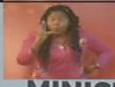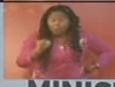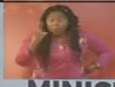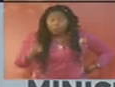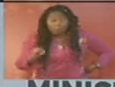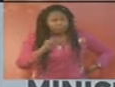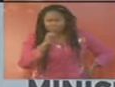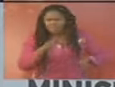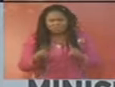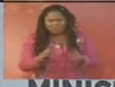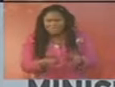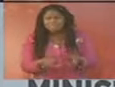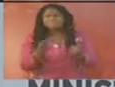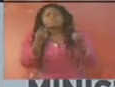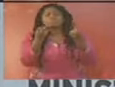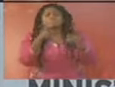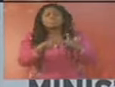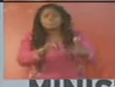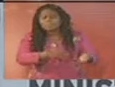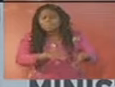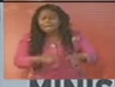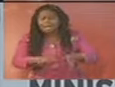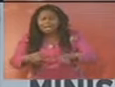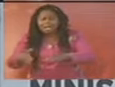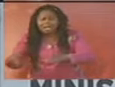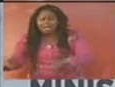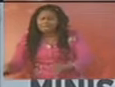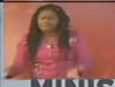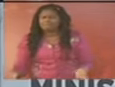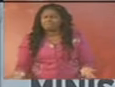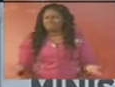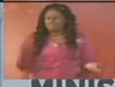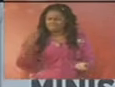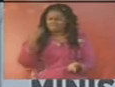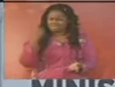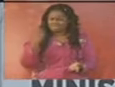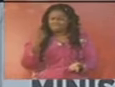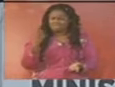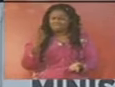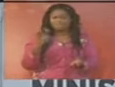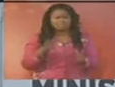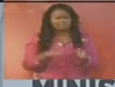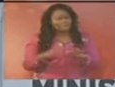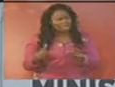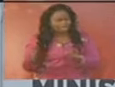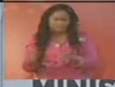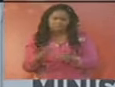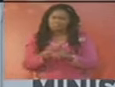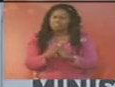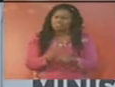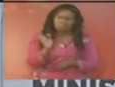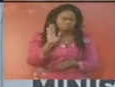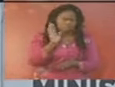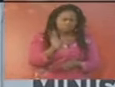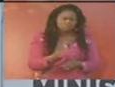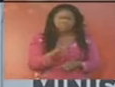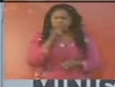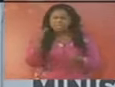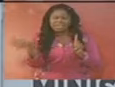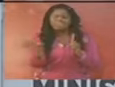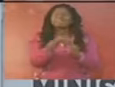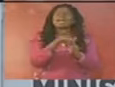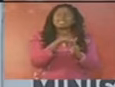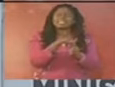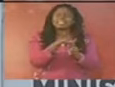world to get your immunity level up in individuals and, of course, in populations. Or it can happen if you have persons that are